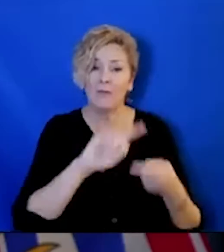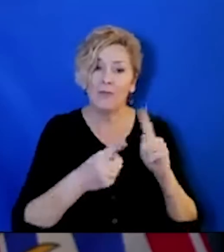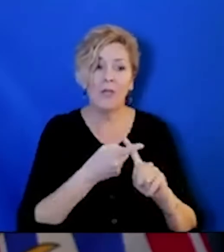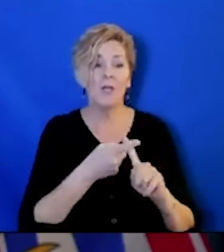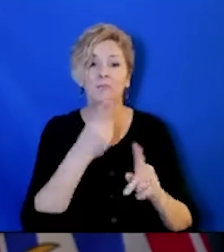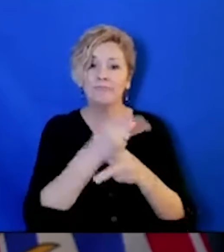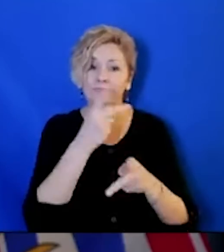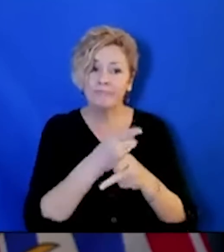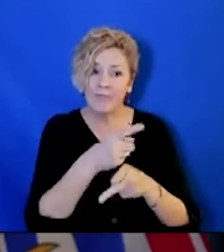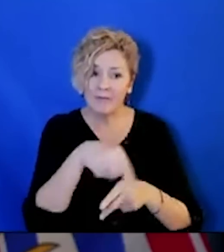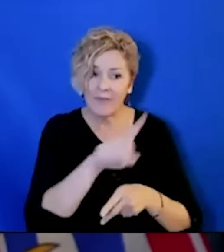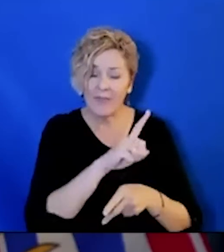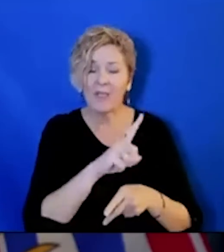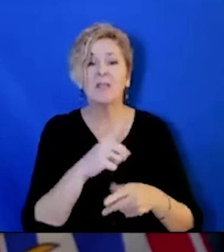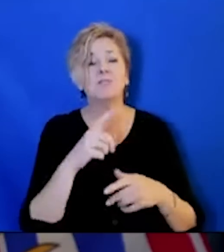We have